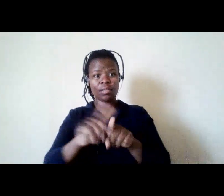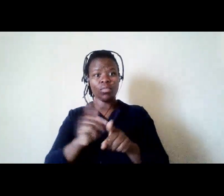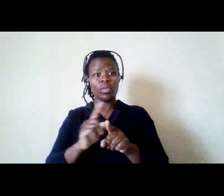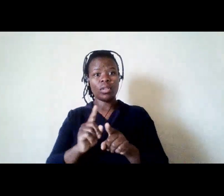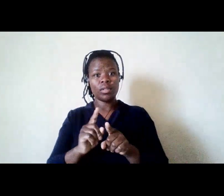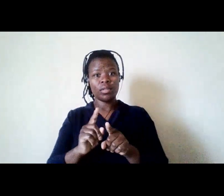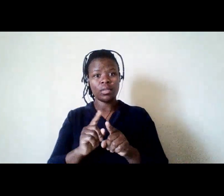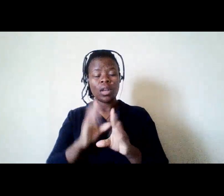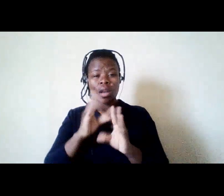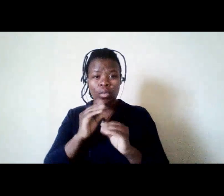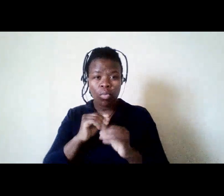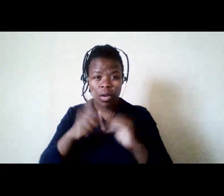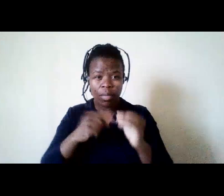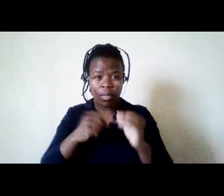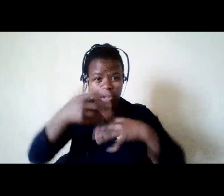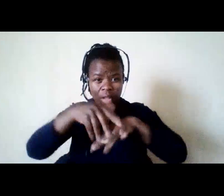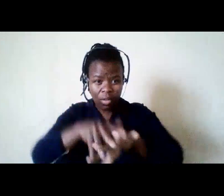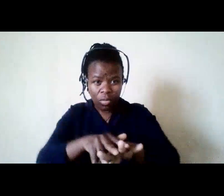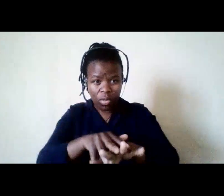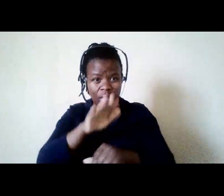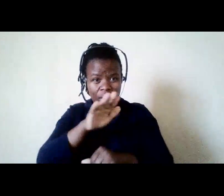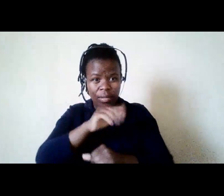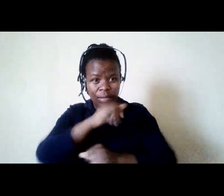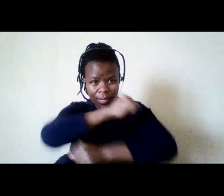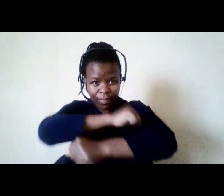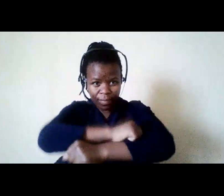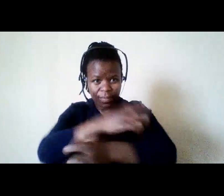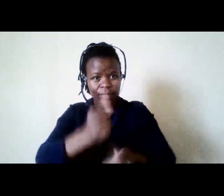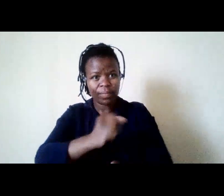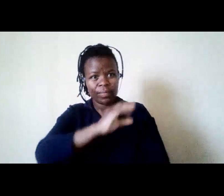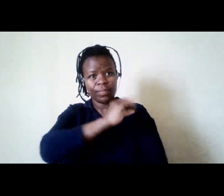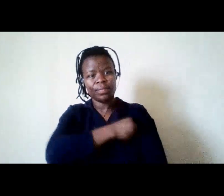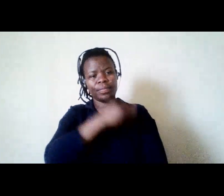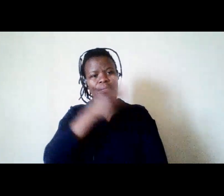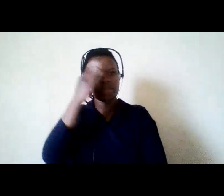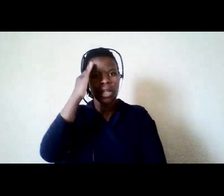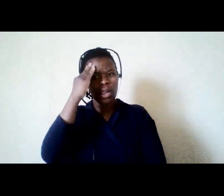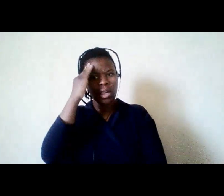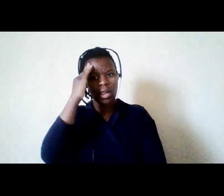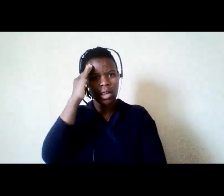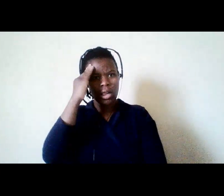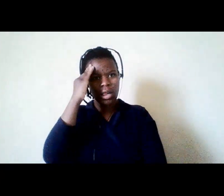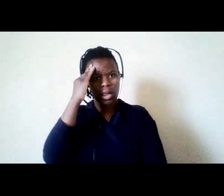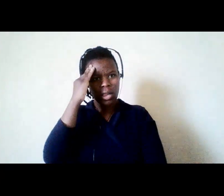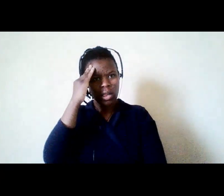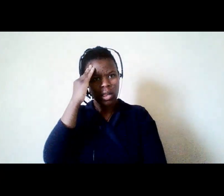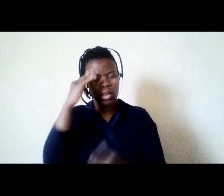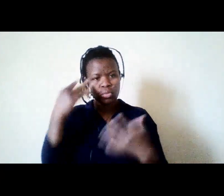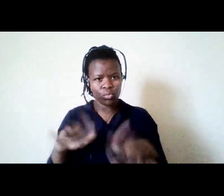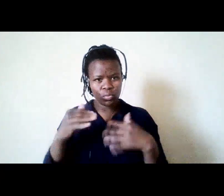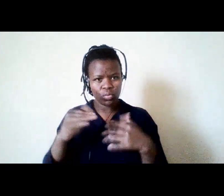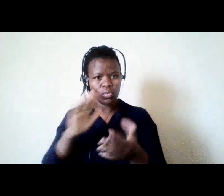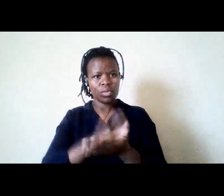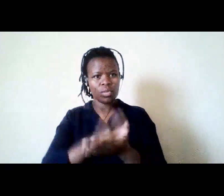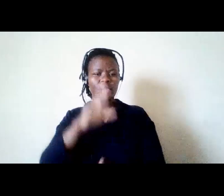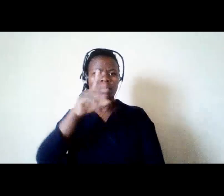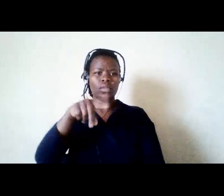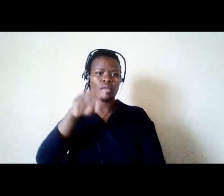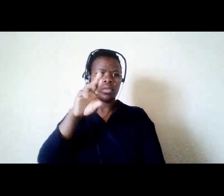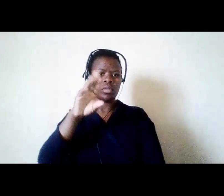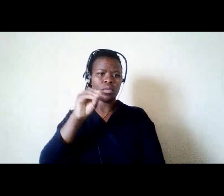children, learners with intellectual impairment or cognitive at schools, you will hear one of the arguments that, oh, we're going to reduce the standards